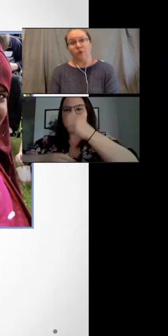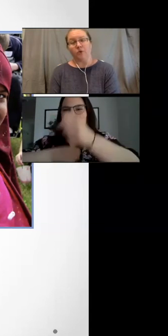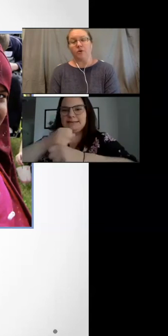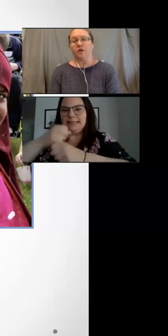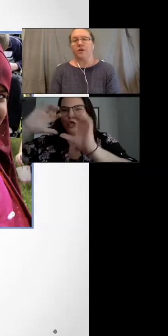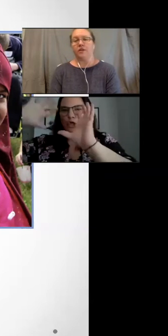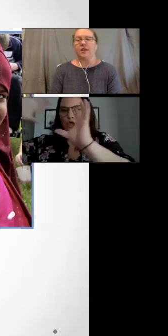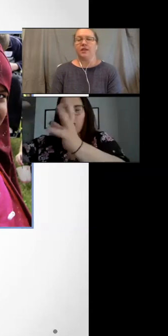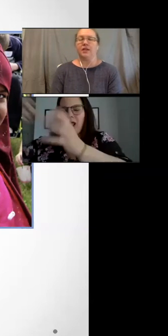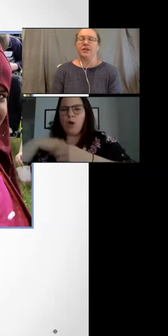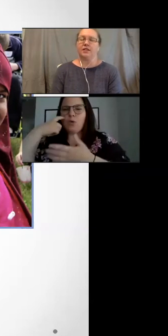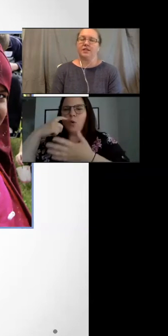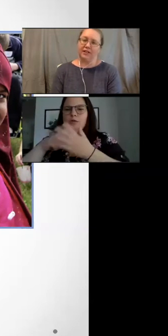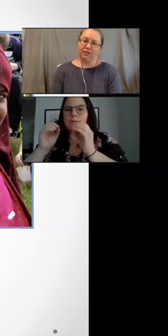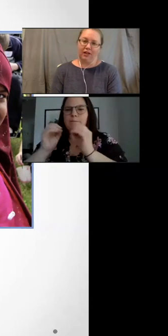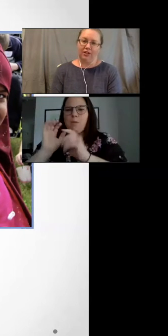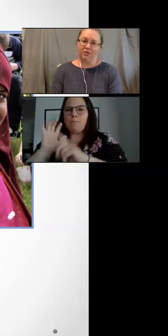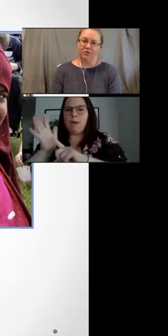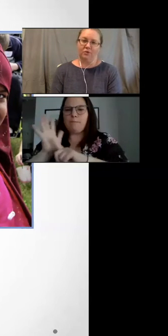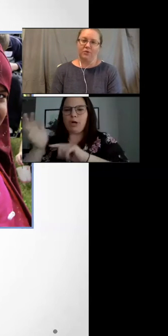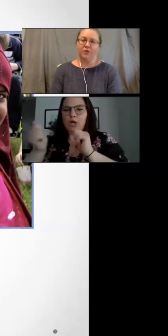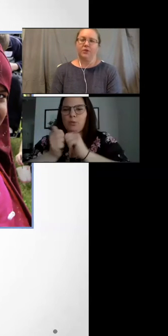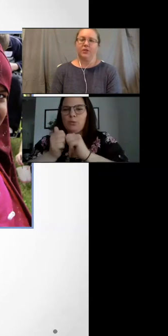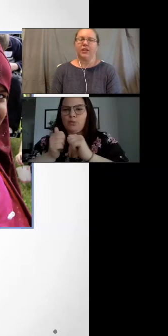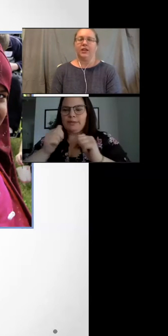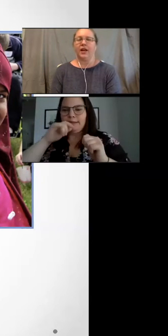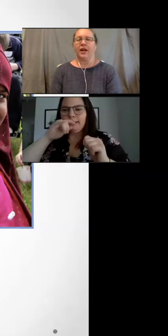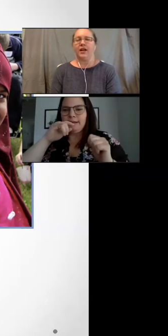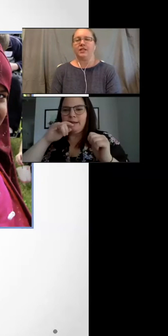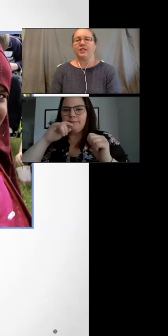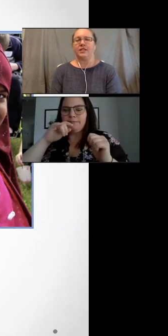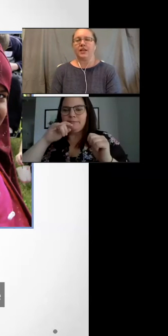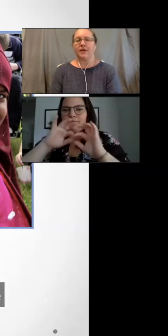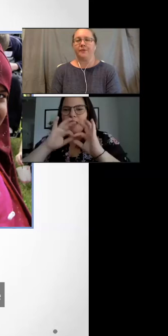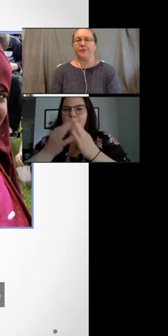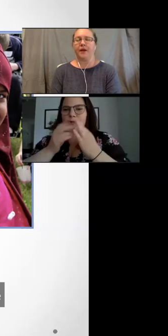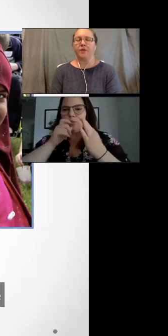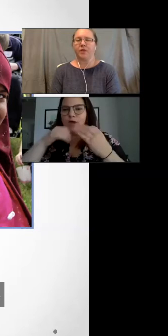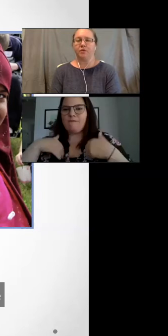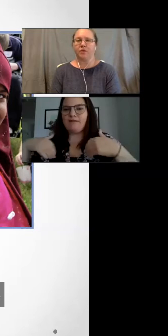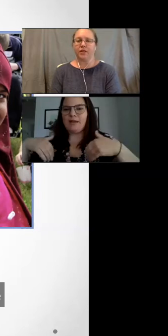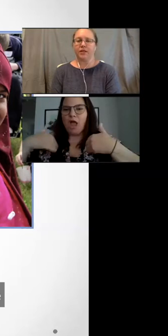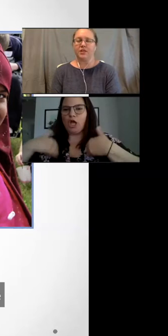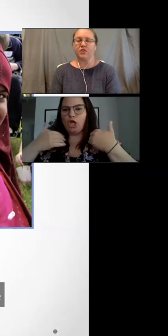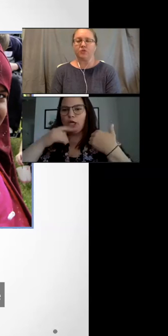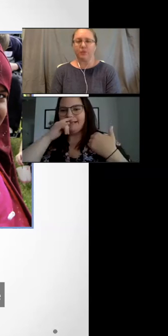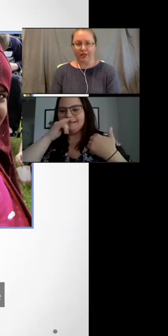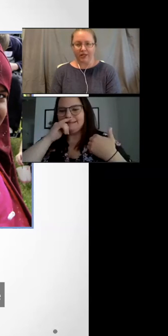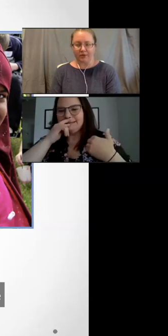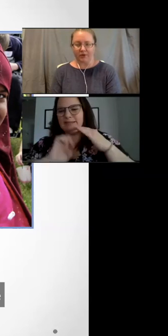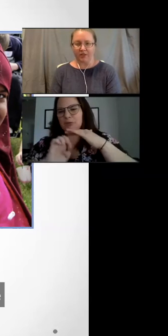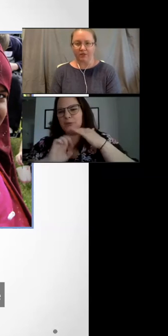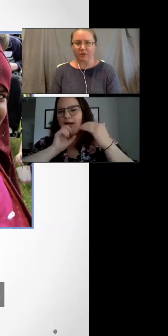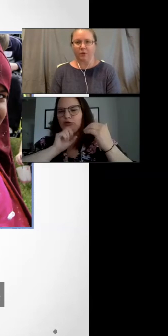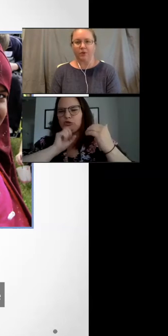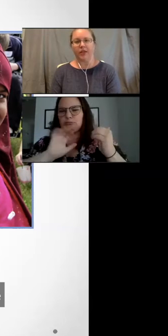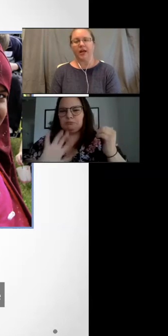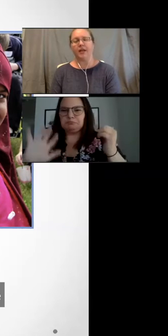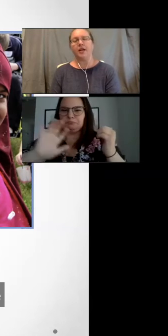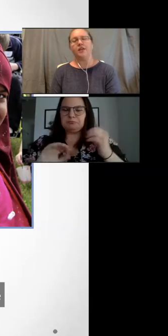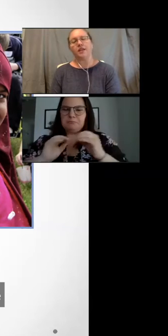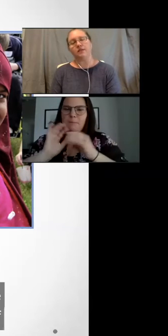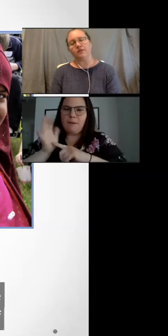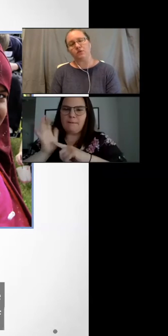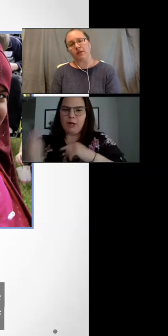group or the secondary age group. So looking at how we can really streamline some of those activities where we're looking